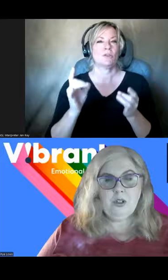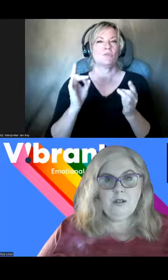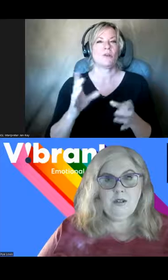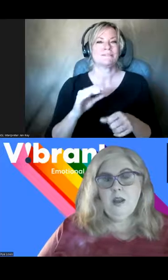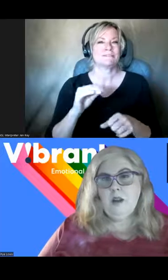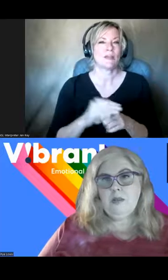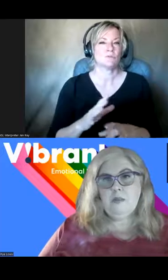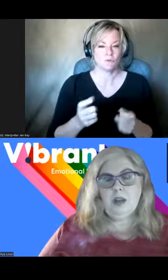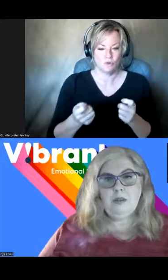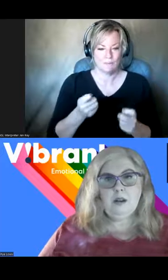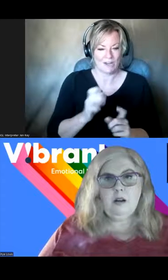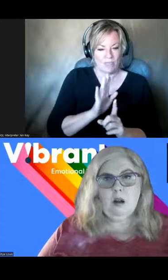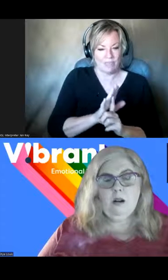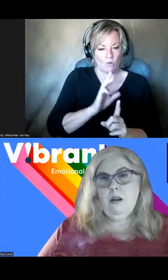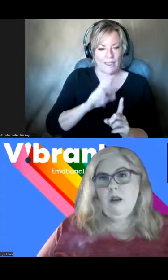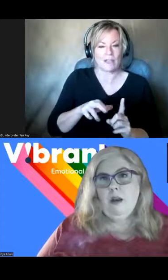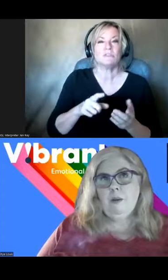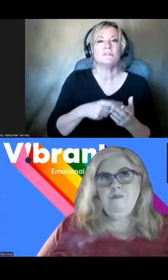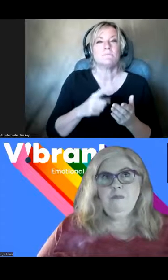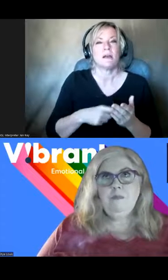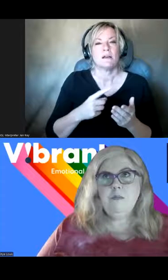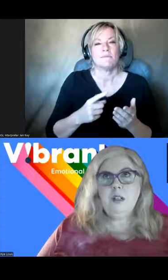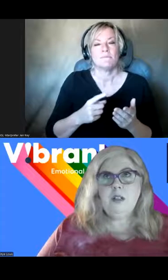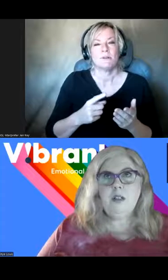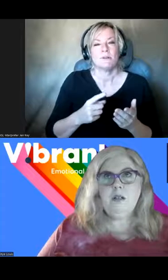own reactions. You know, sometimes there are